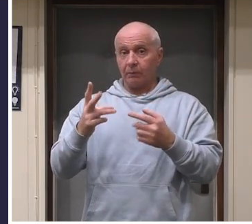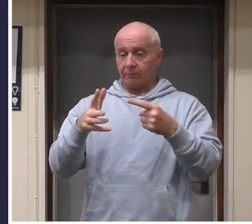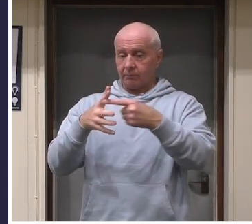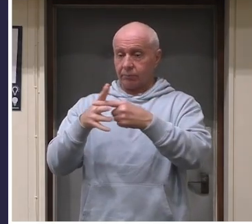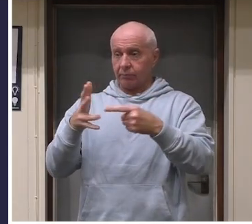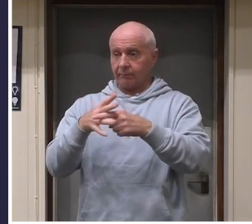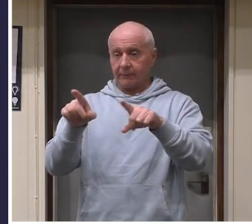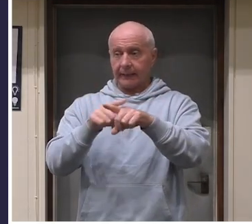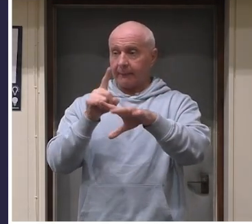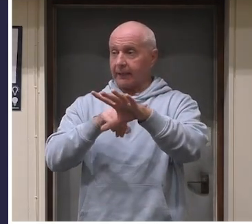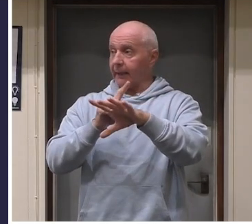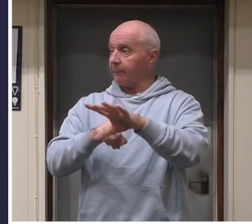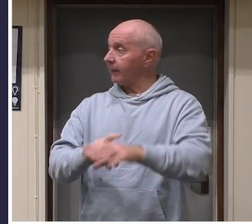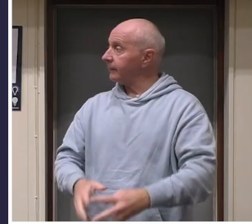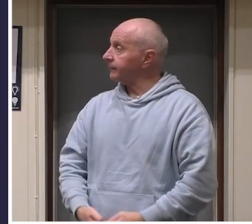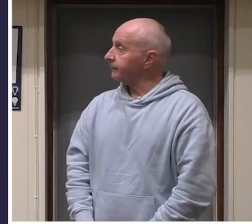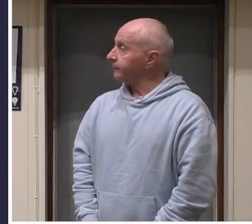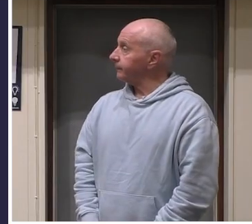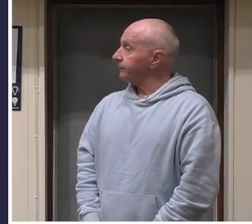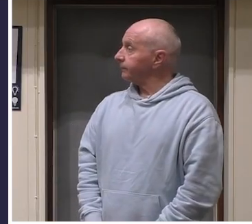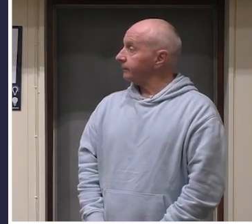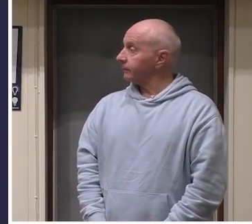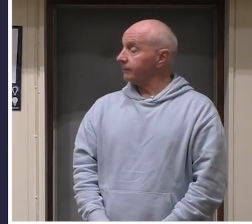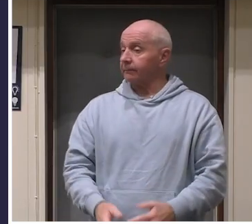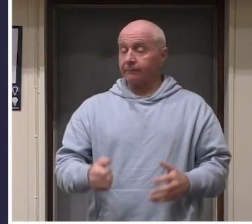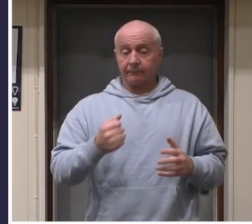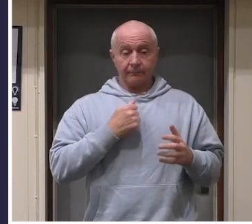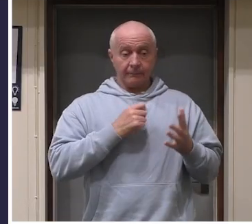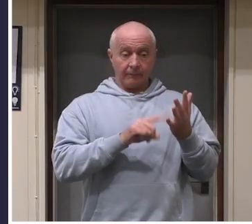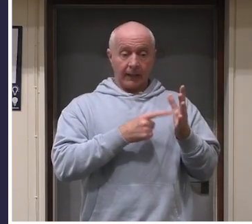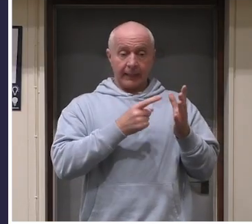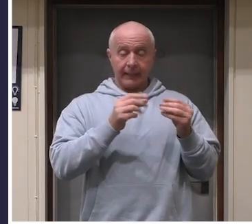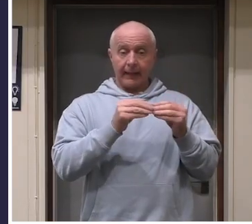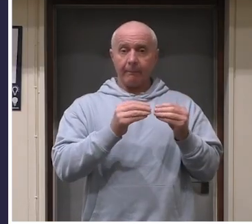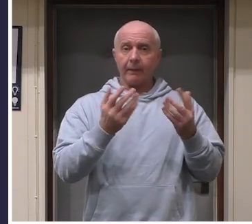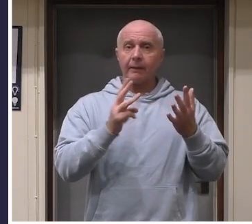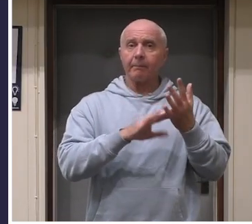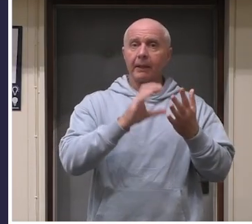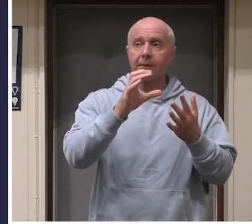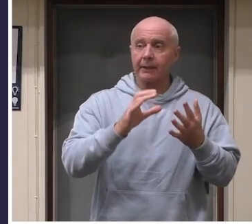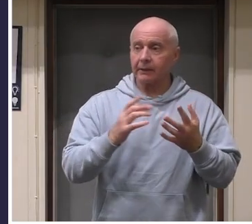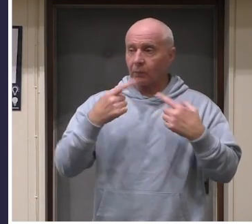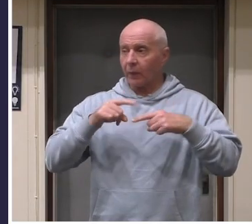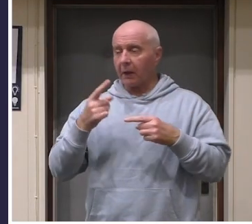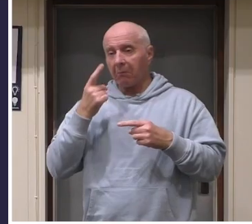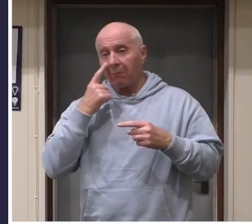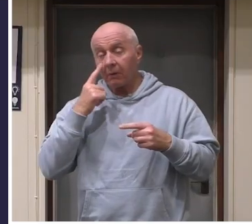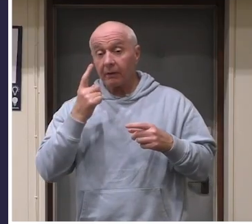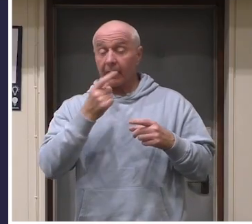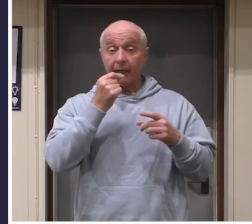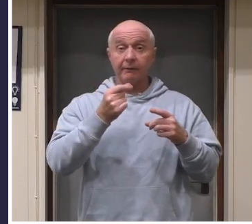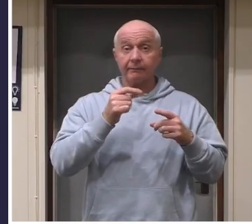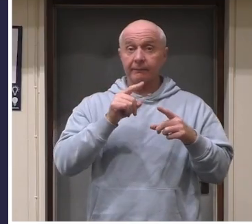these experiments. And what we do in our lab now in Manchester is to see how far we can push this. Can we keep